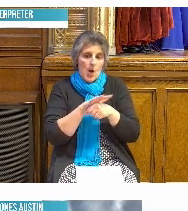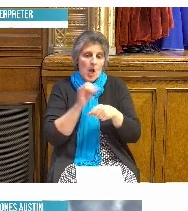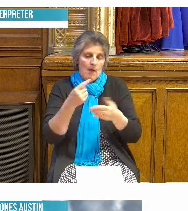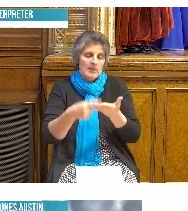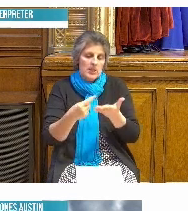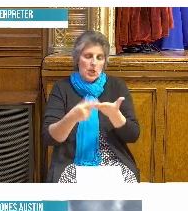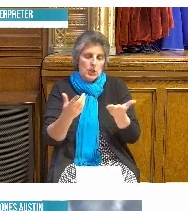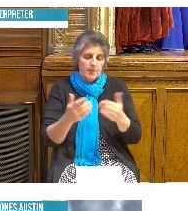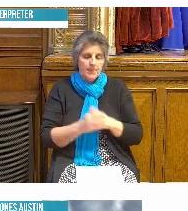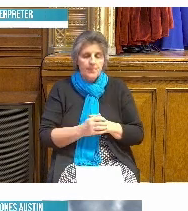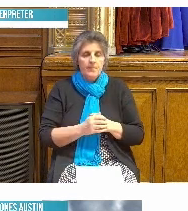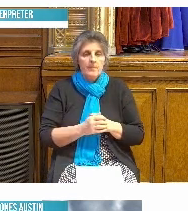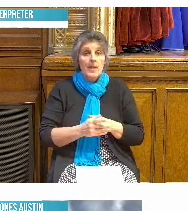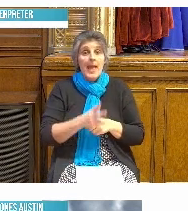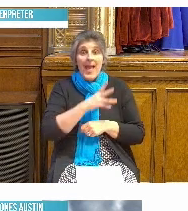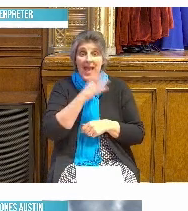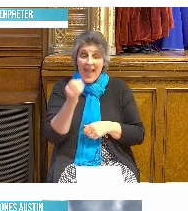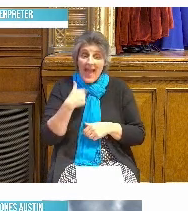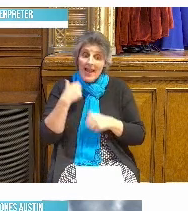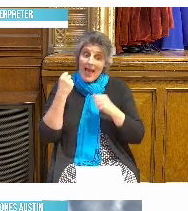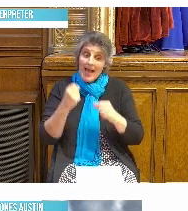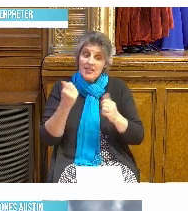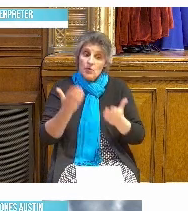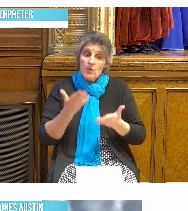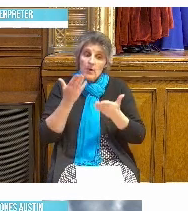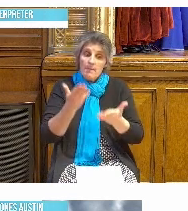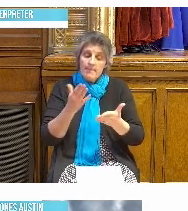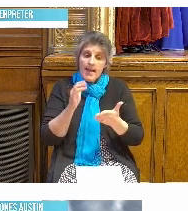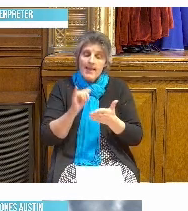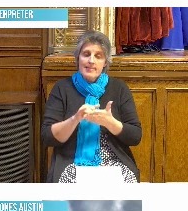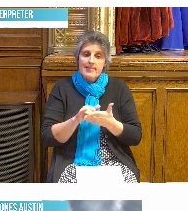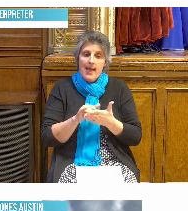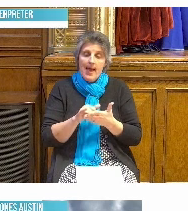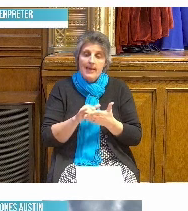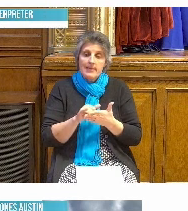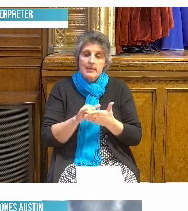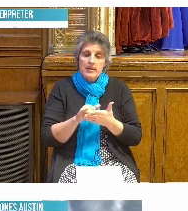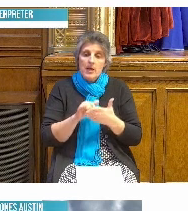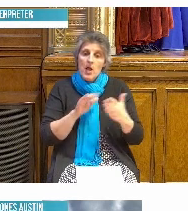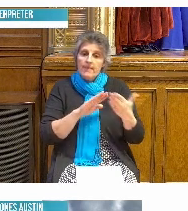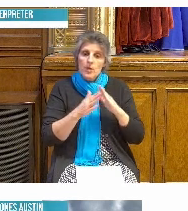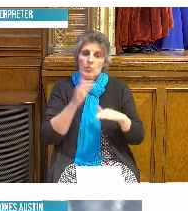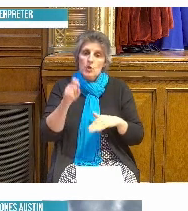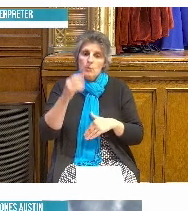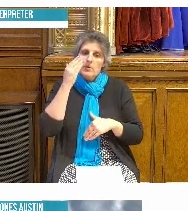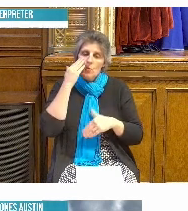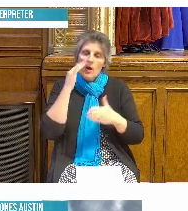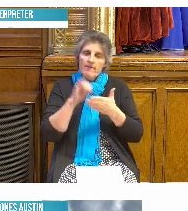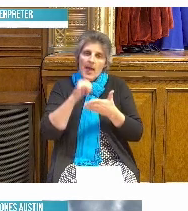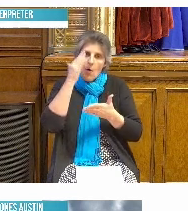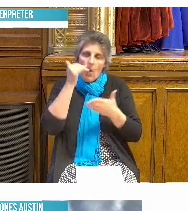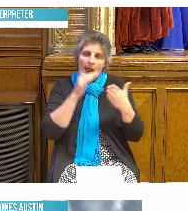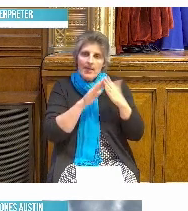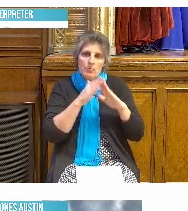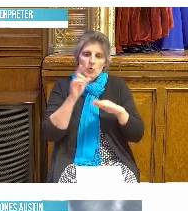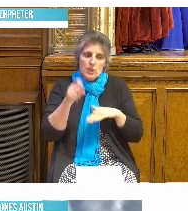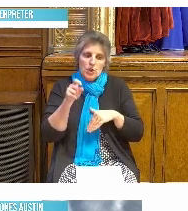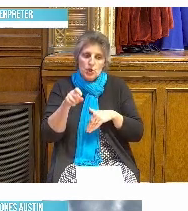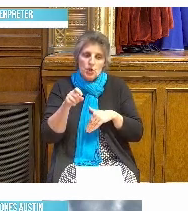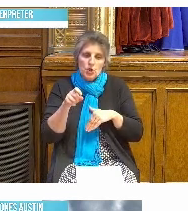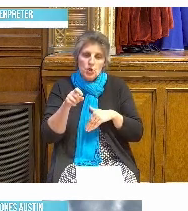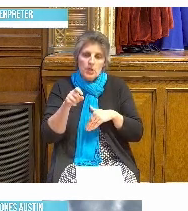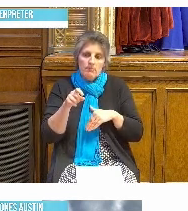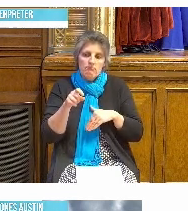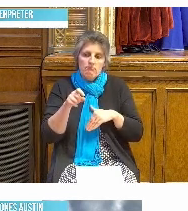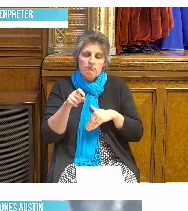discussion. And I strongly recommend that the community should be aware of that, because the community should come to